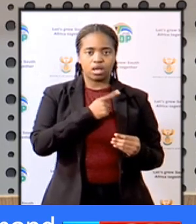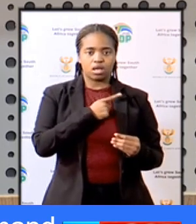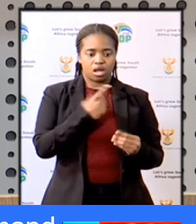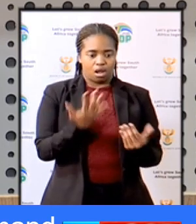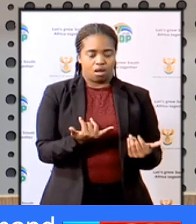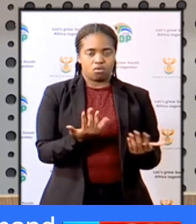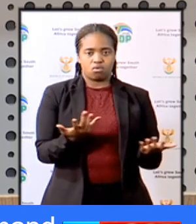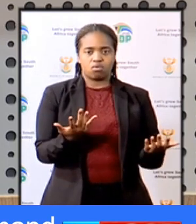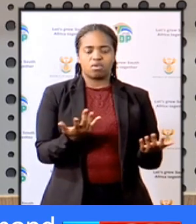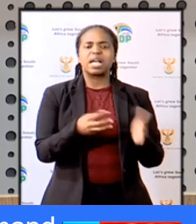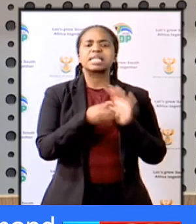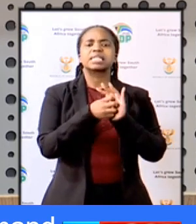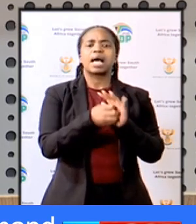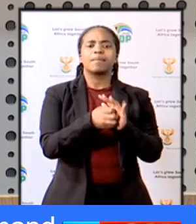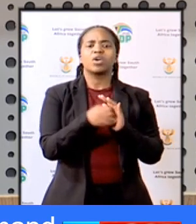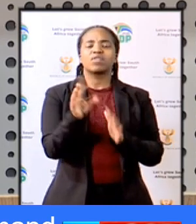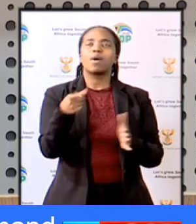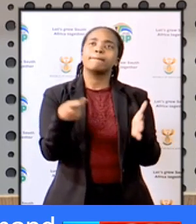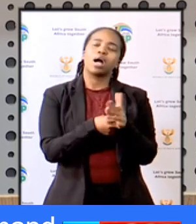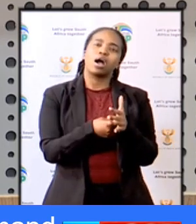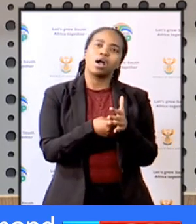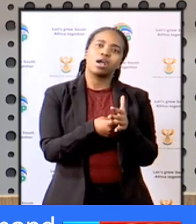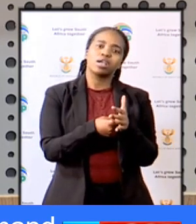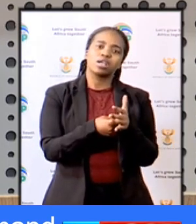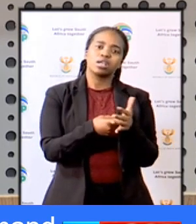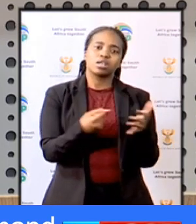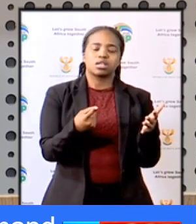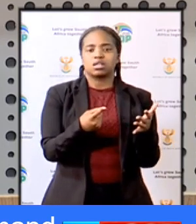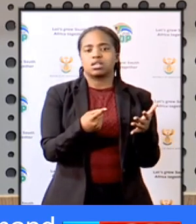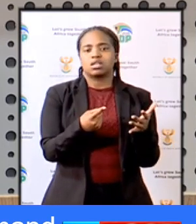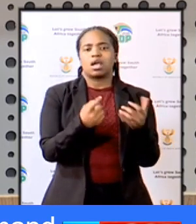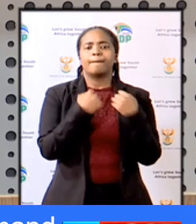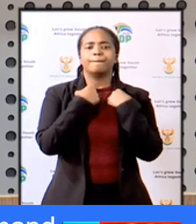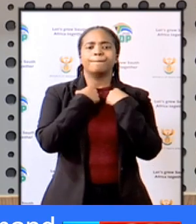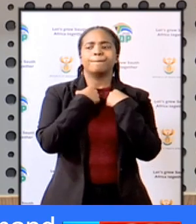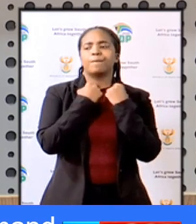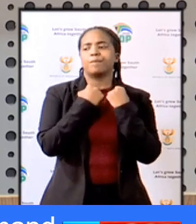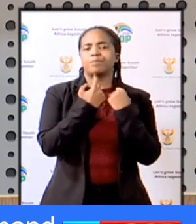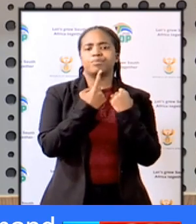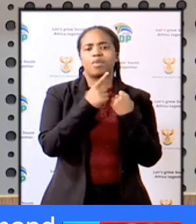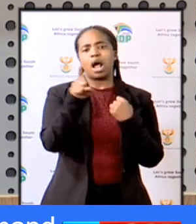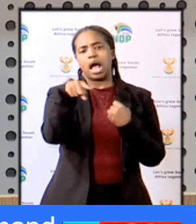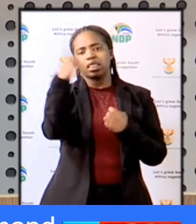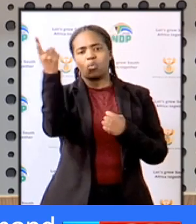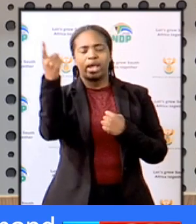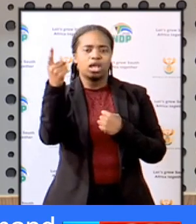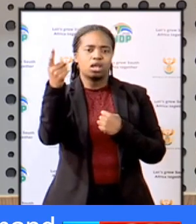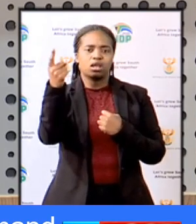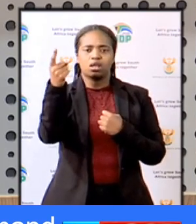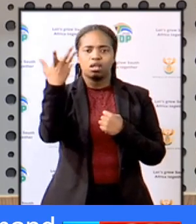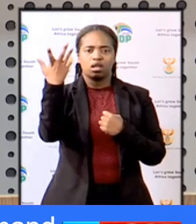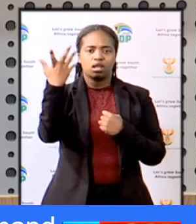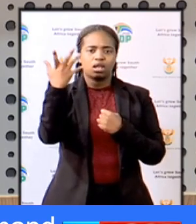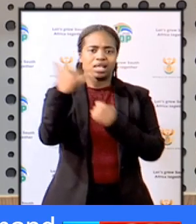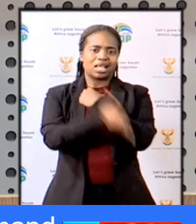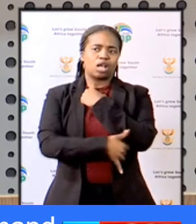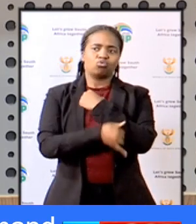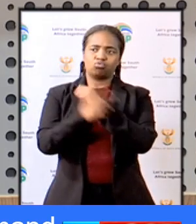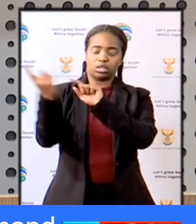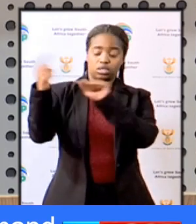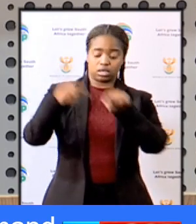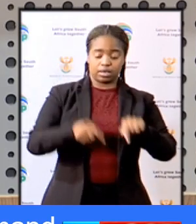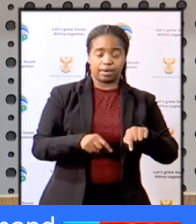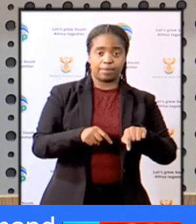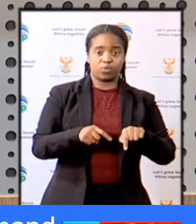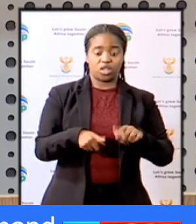have gone up. For example, if we buy wheat from elsewhere in the world, we import the wheat. When the